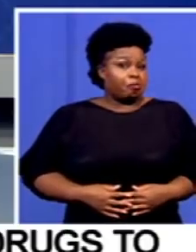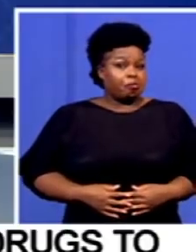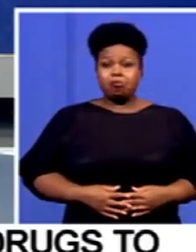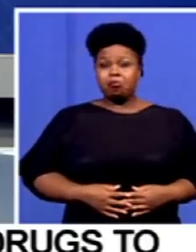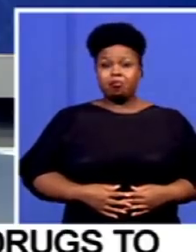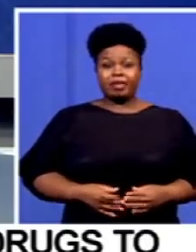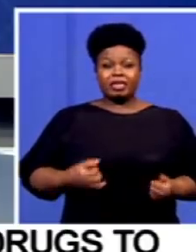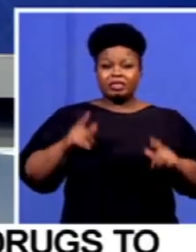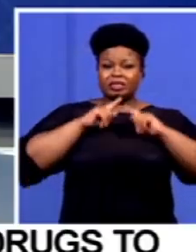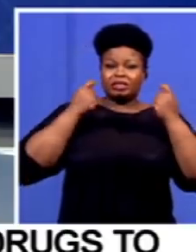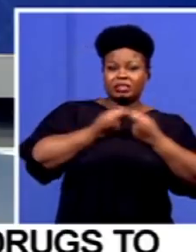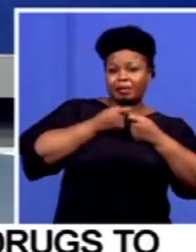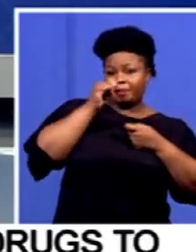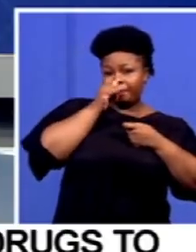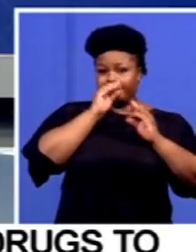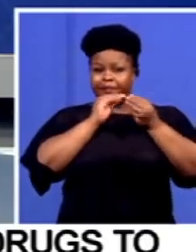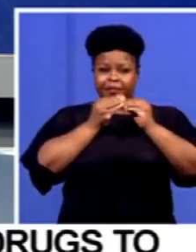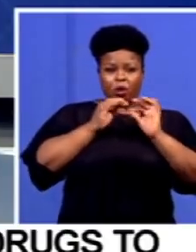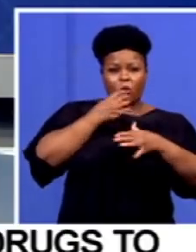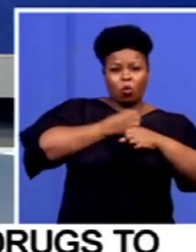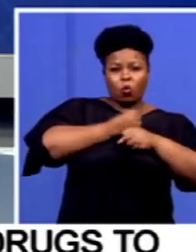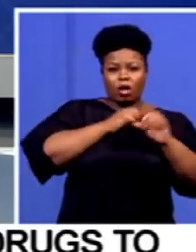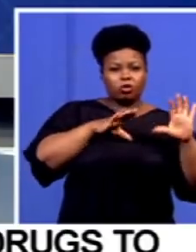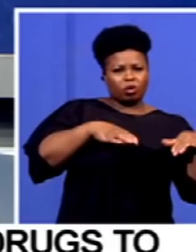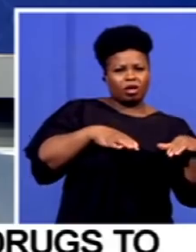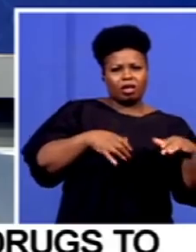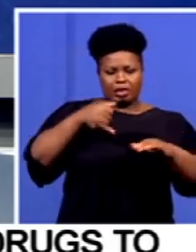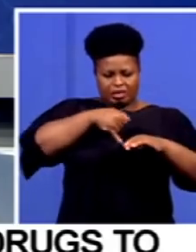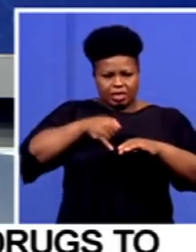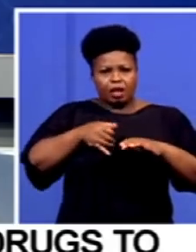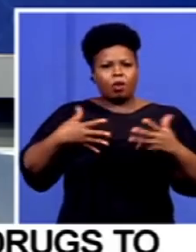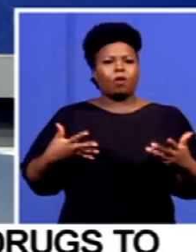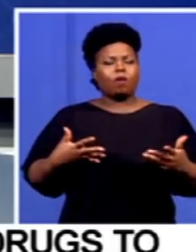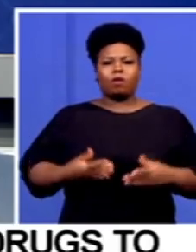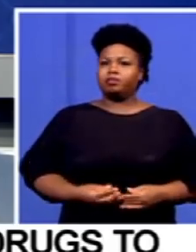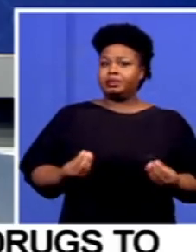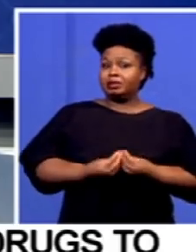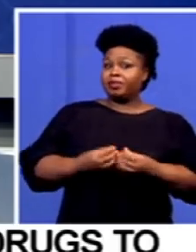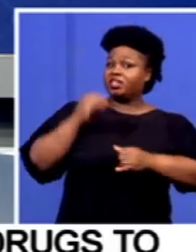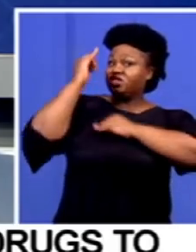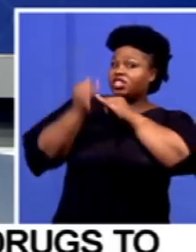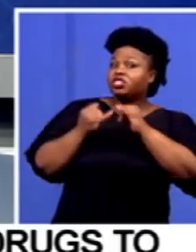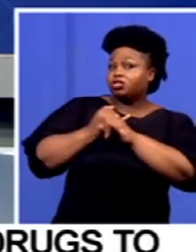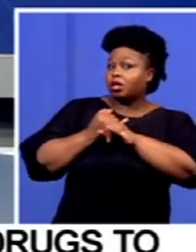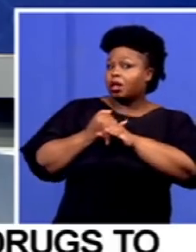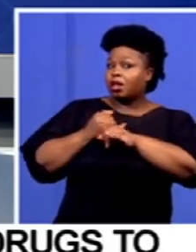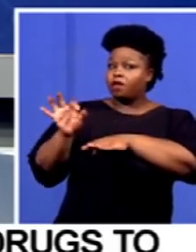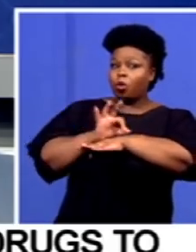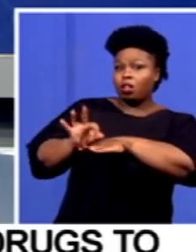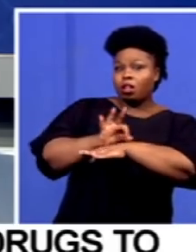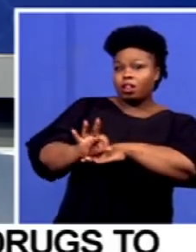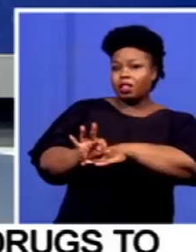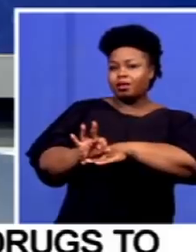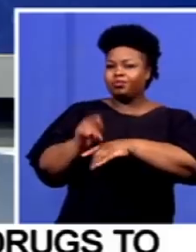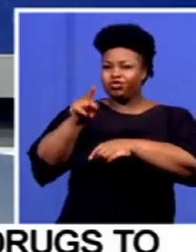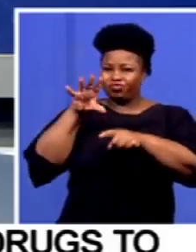syndicates working together, and are they just internal, or could this be part of an international drug ring? Have you